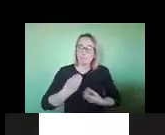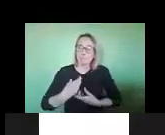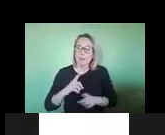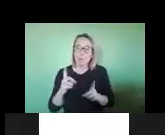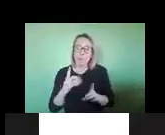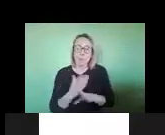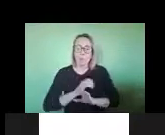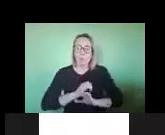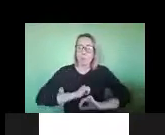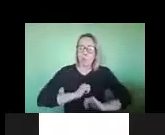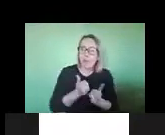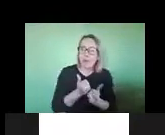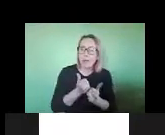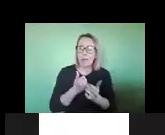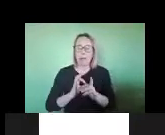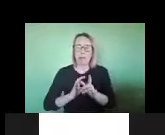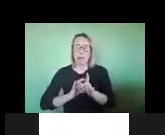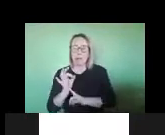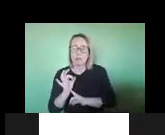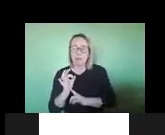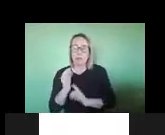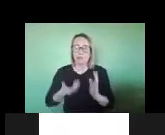what else they might like to see in the programme.